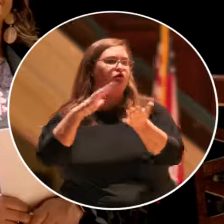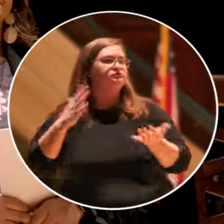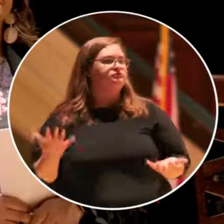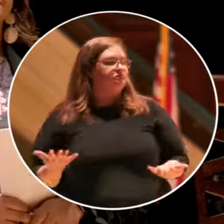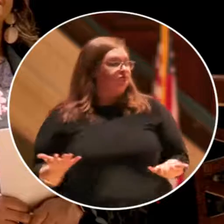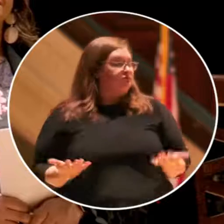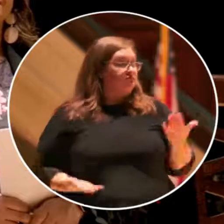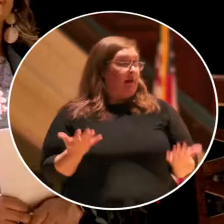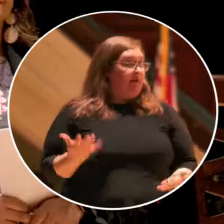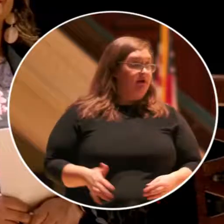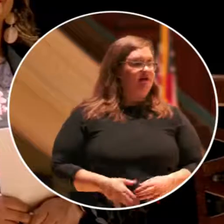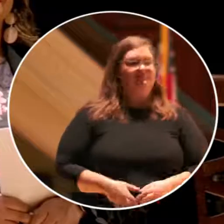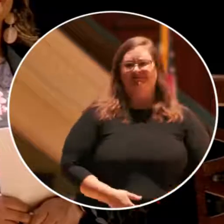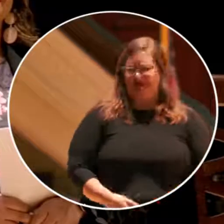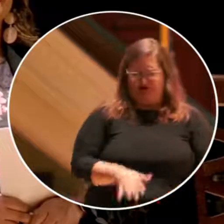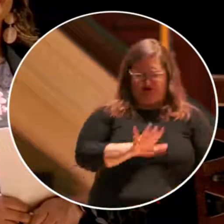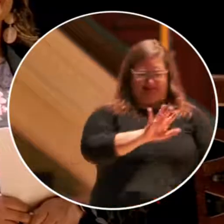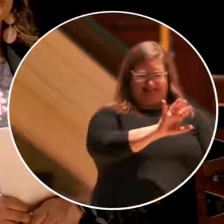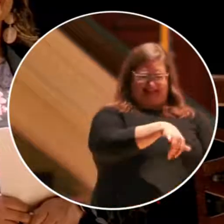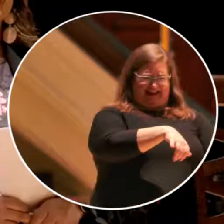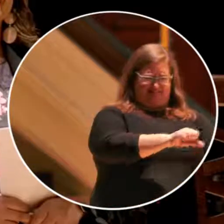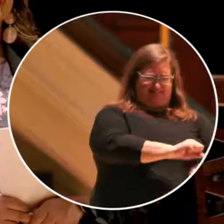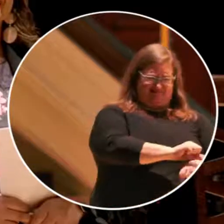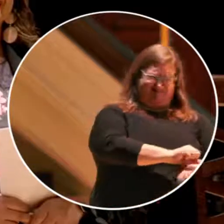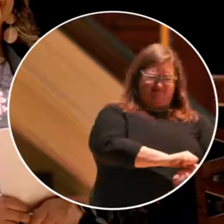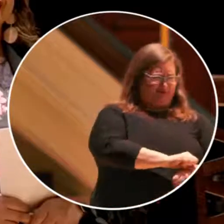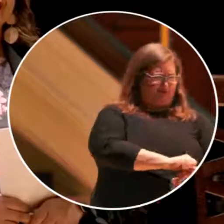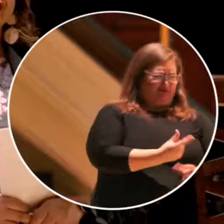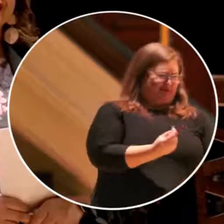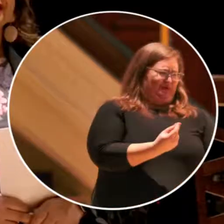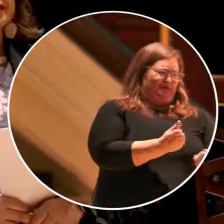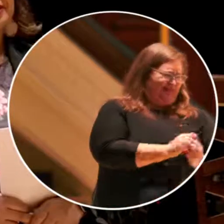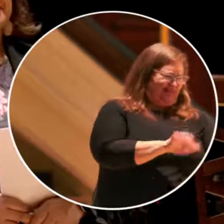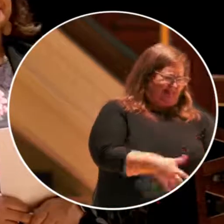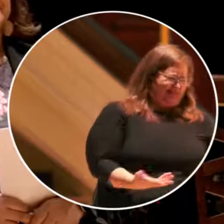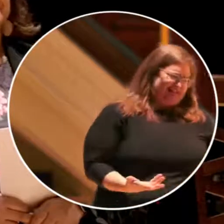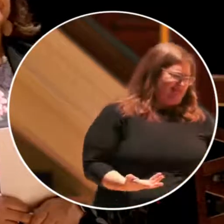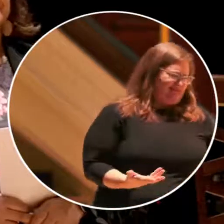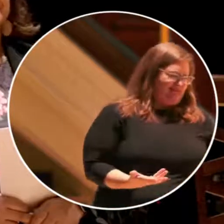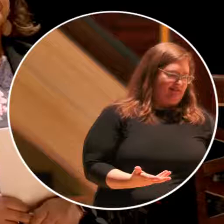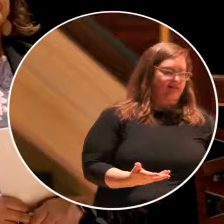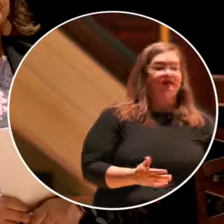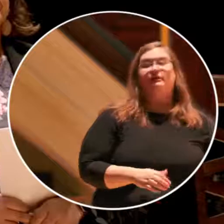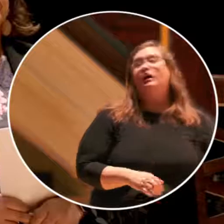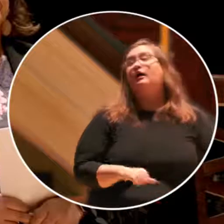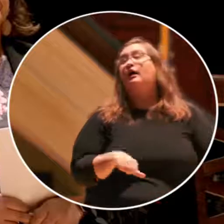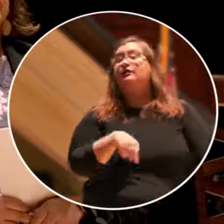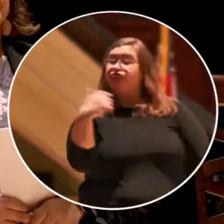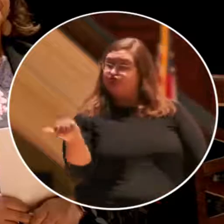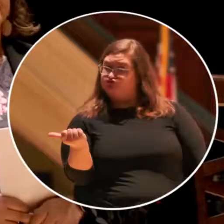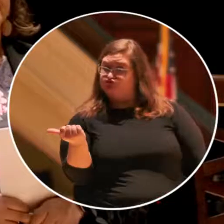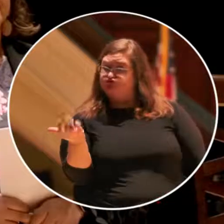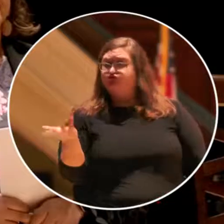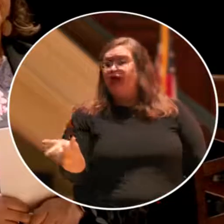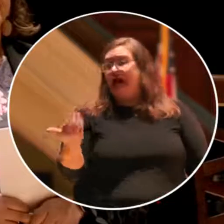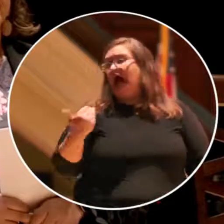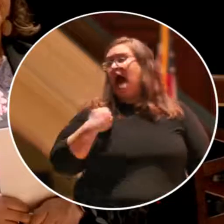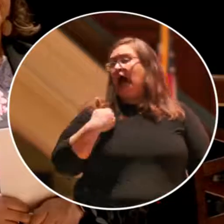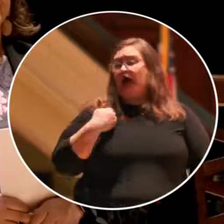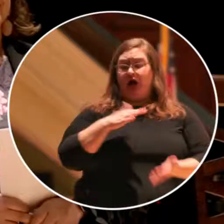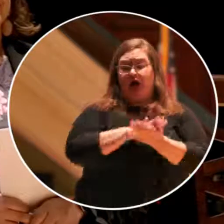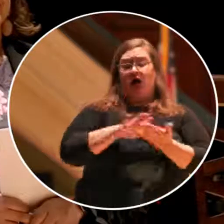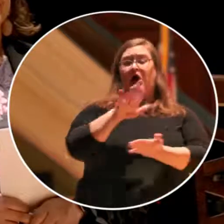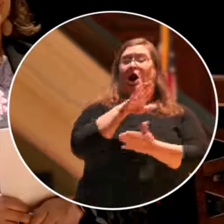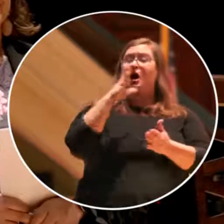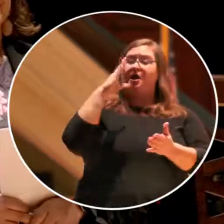do with that." On the other hand, she found hope that I had a nice boyfriend in college